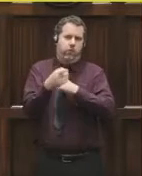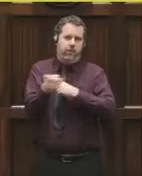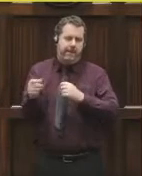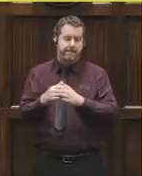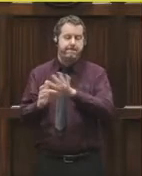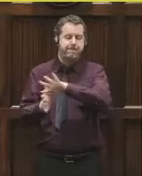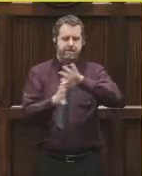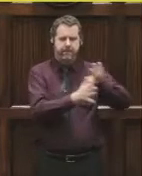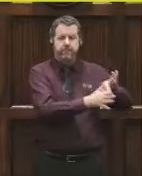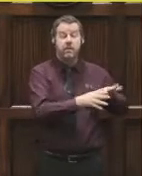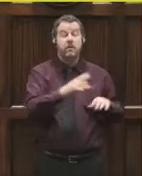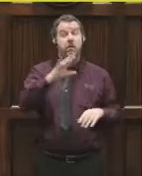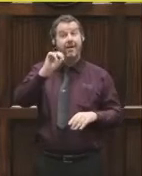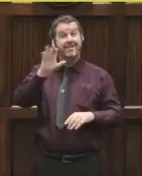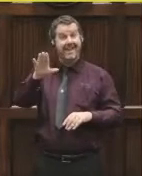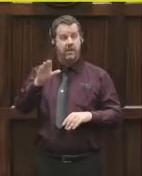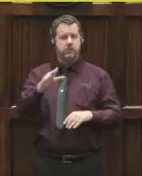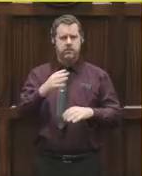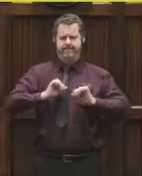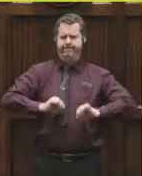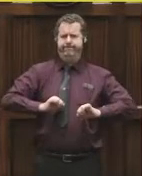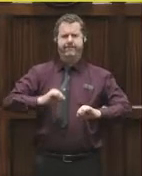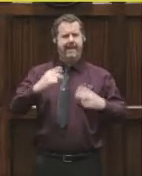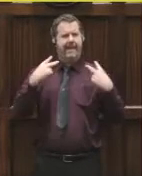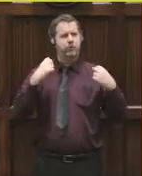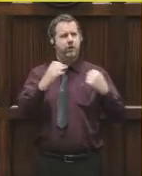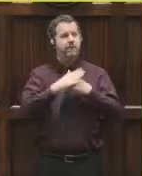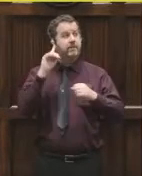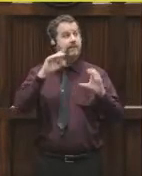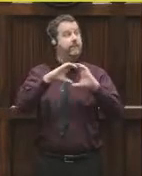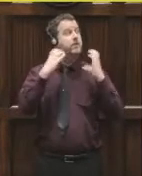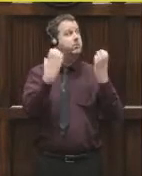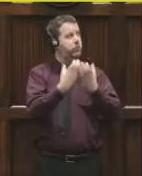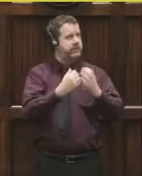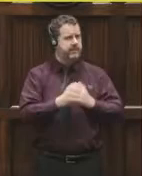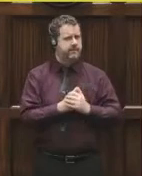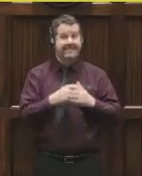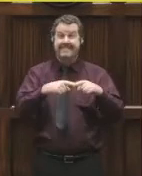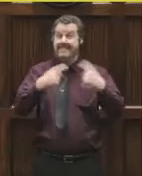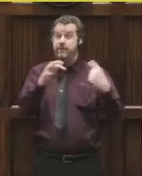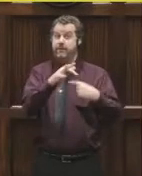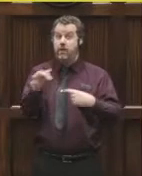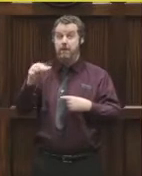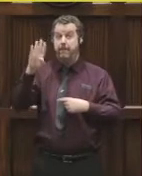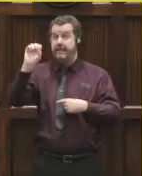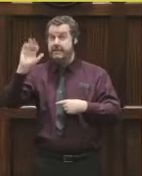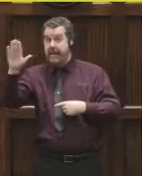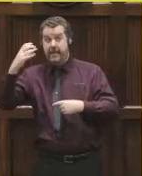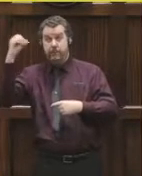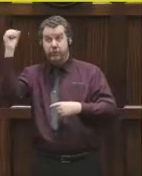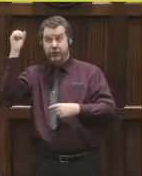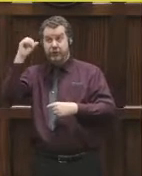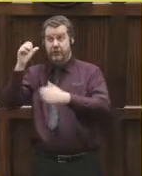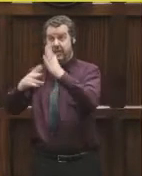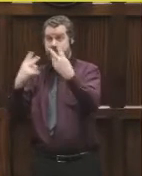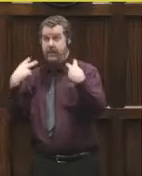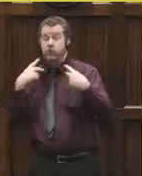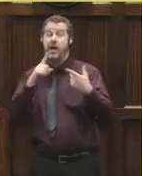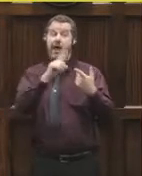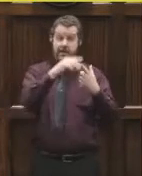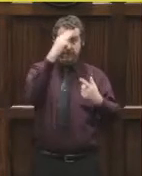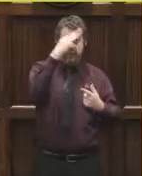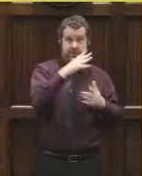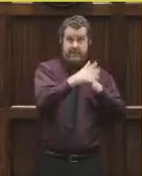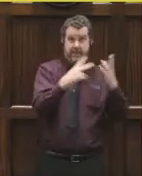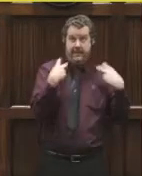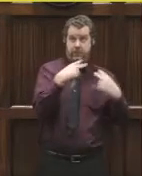the indigenous language of deaf community and is different to British and American Sign Language, and Ireland as a country